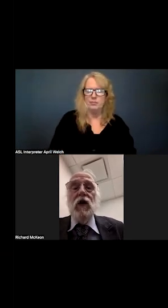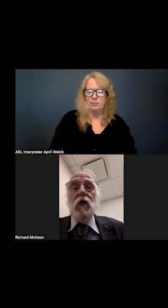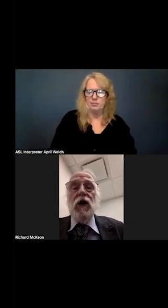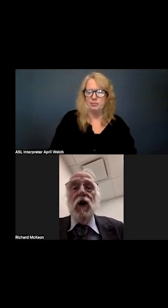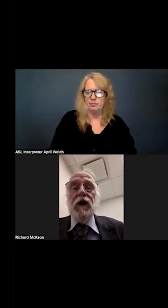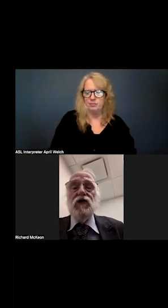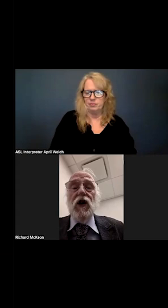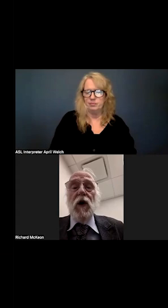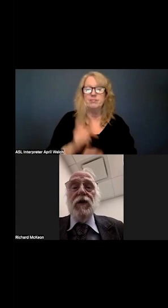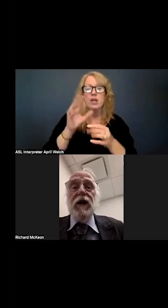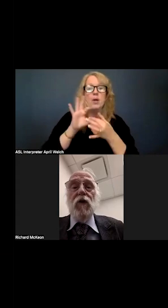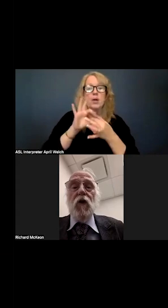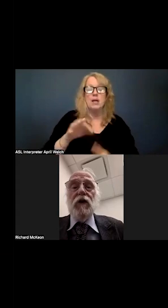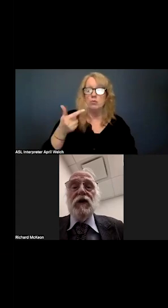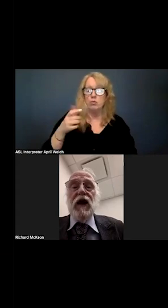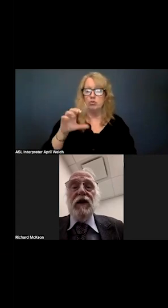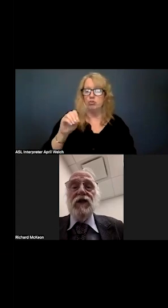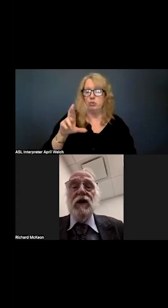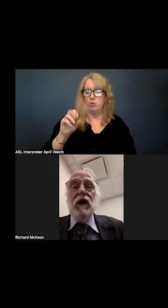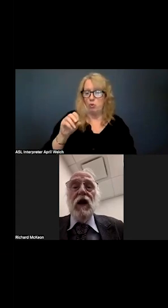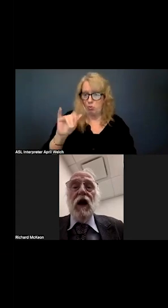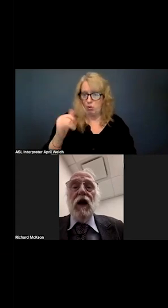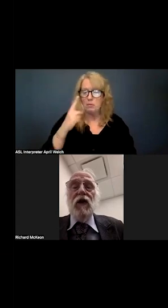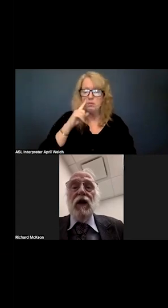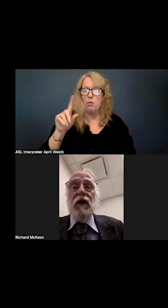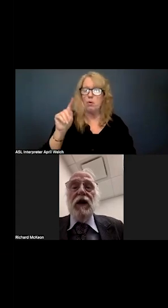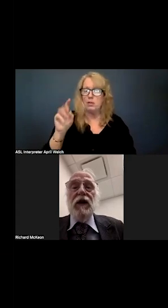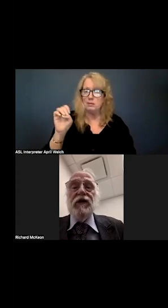And regarding geo-routing for text,